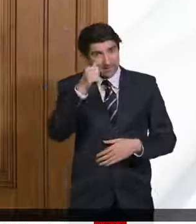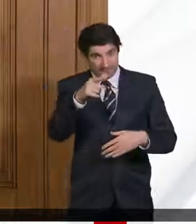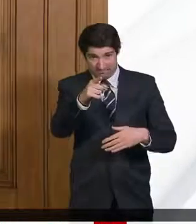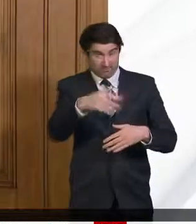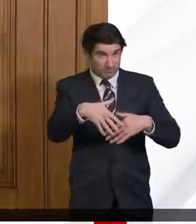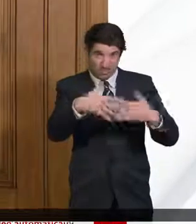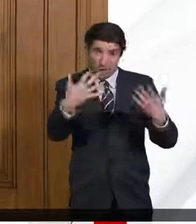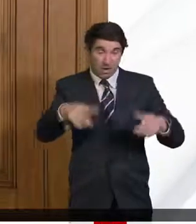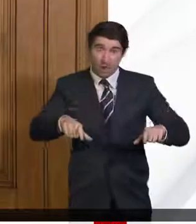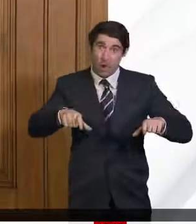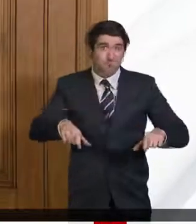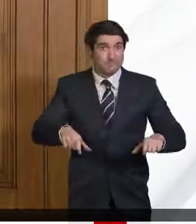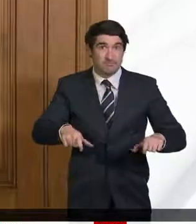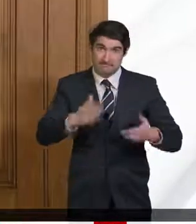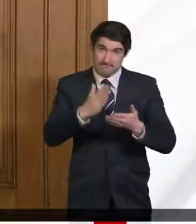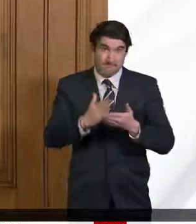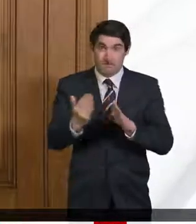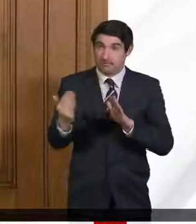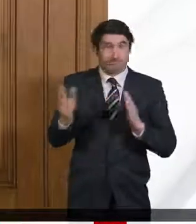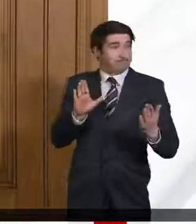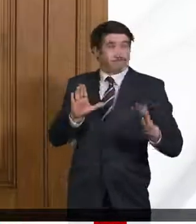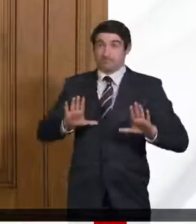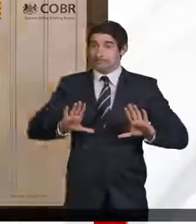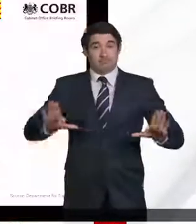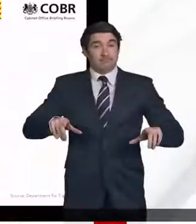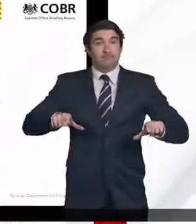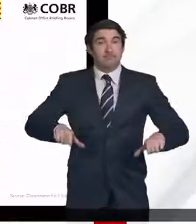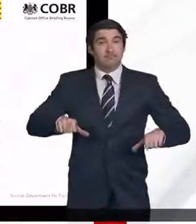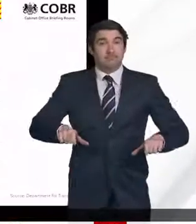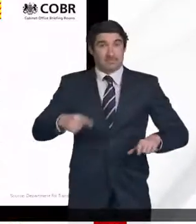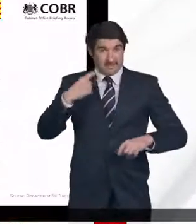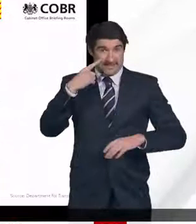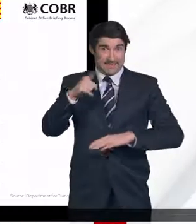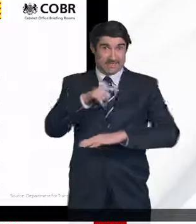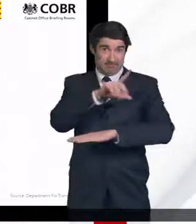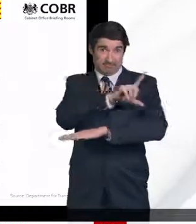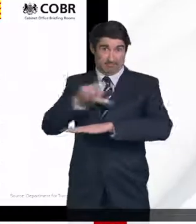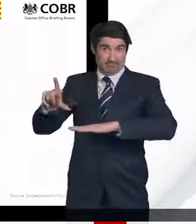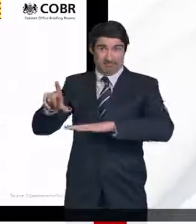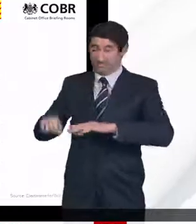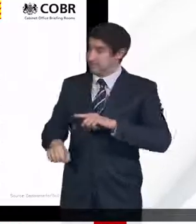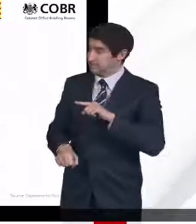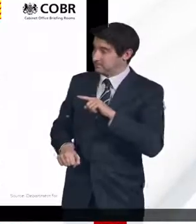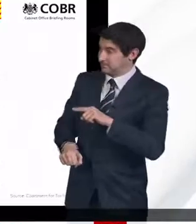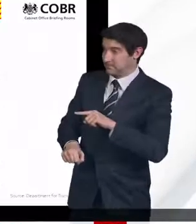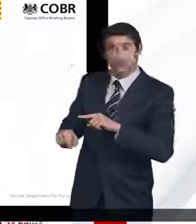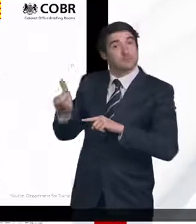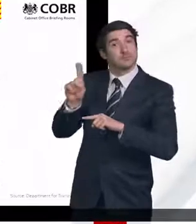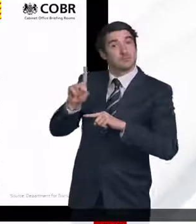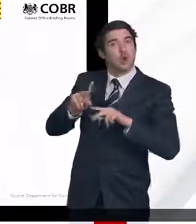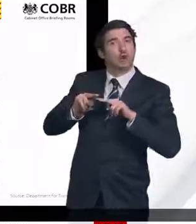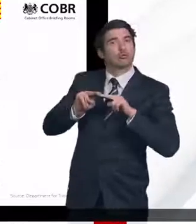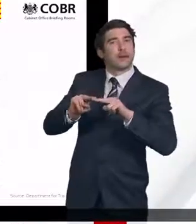social contact is now reducing. So this first chart shows you an example of that, transport. And as you can